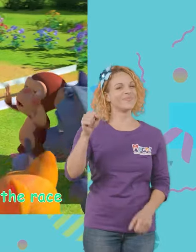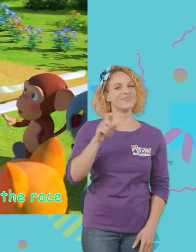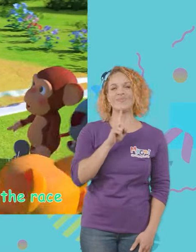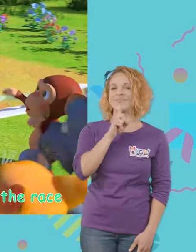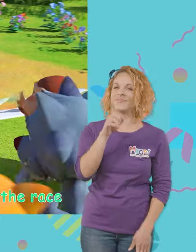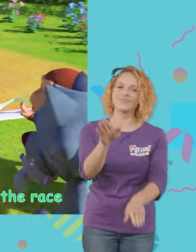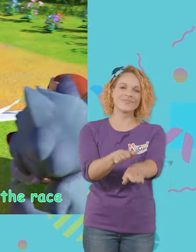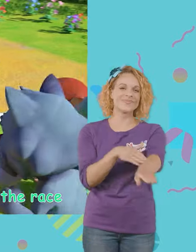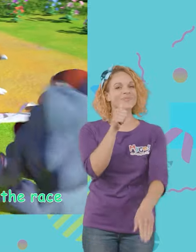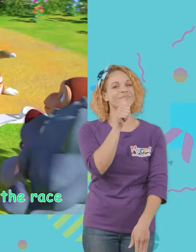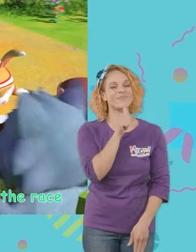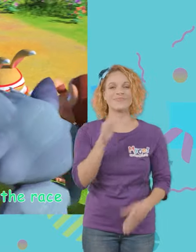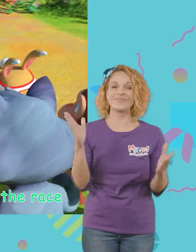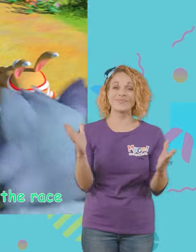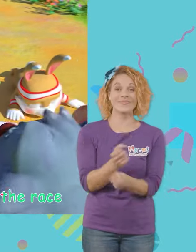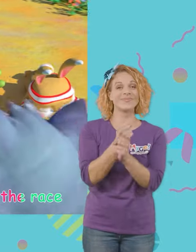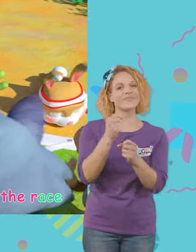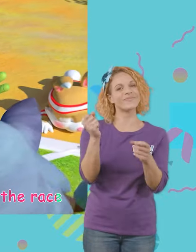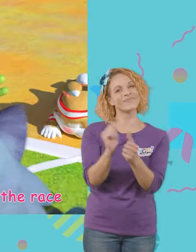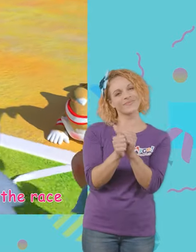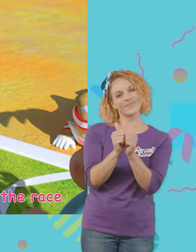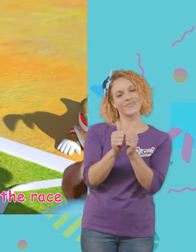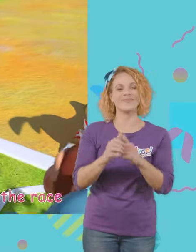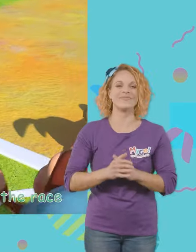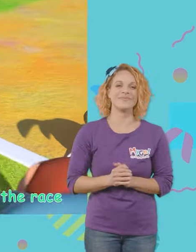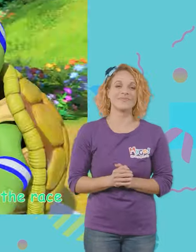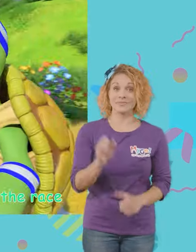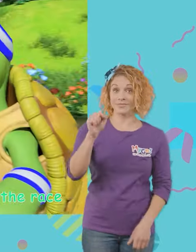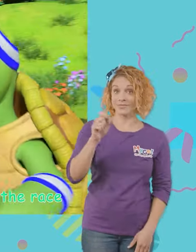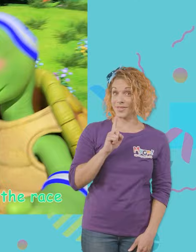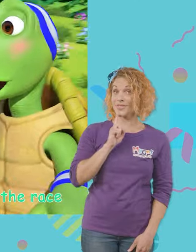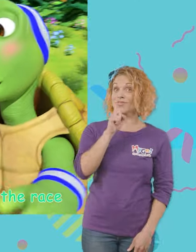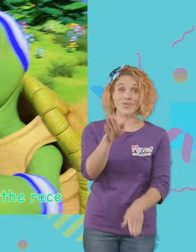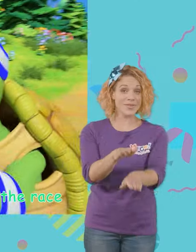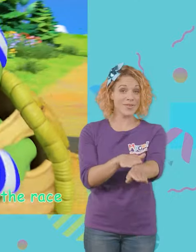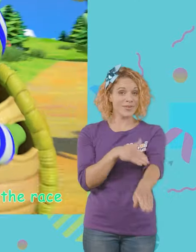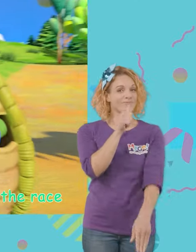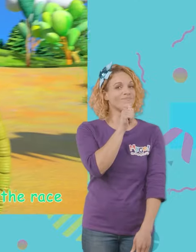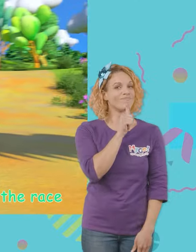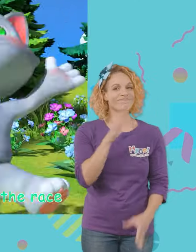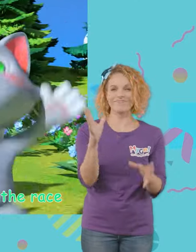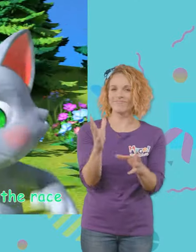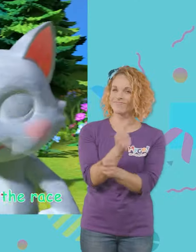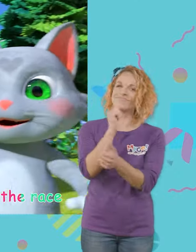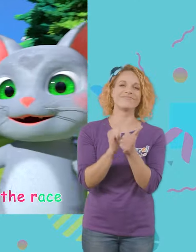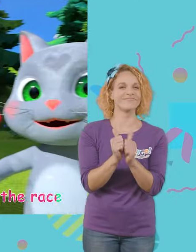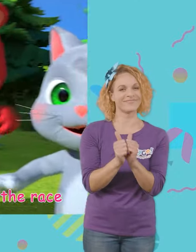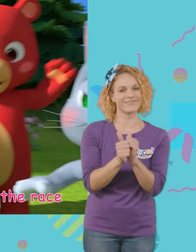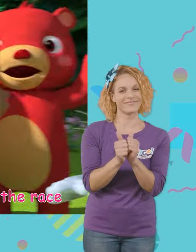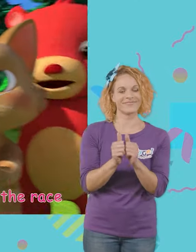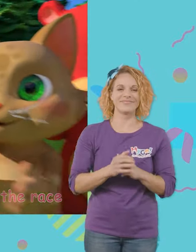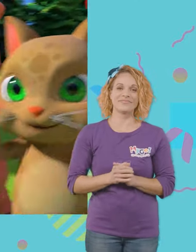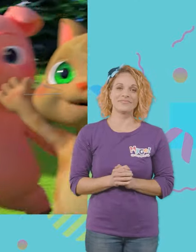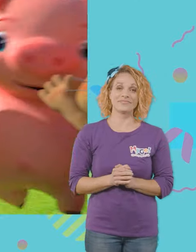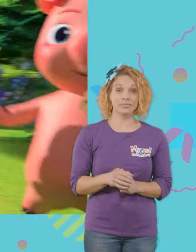Yes, it's true that slow and steady wins the race Yes, it's true that slow and steady wins the